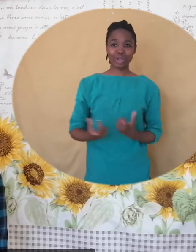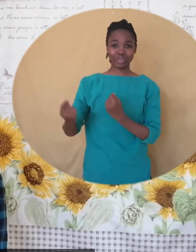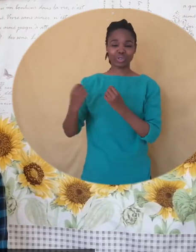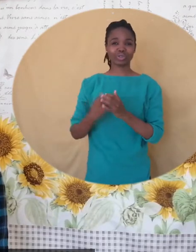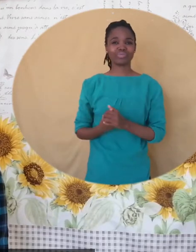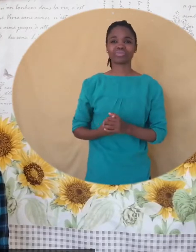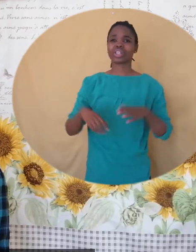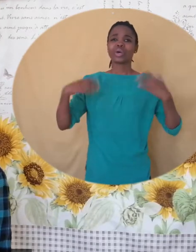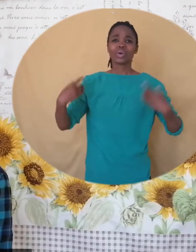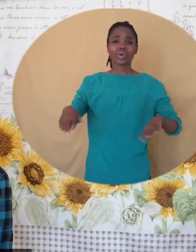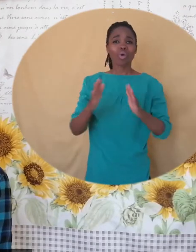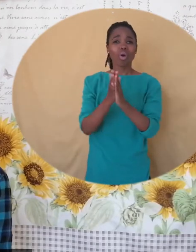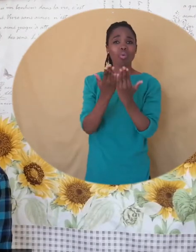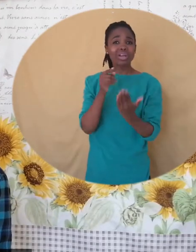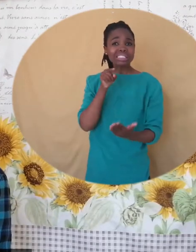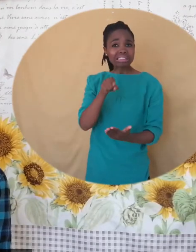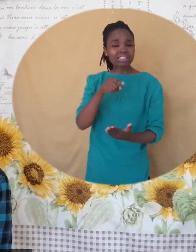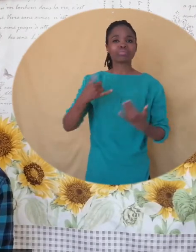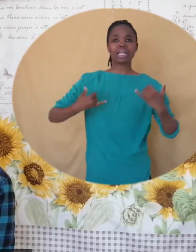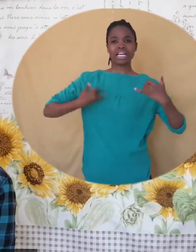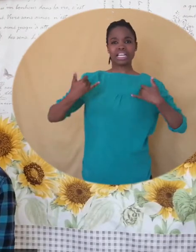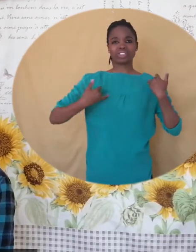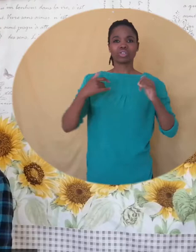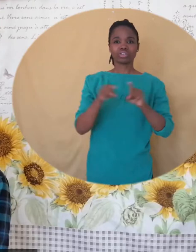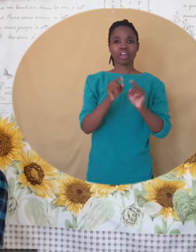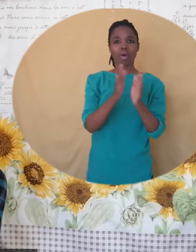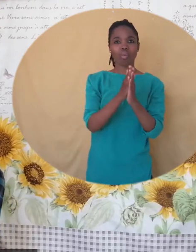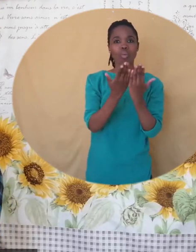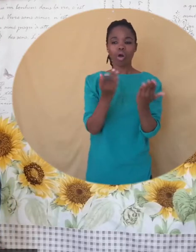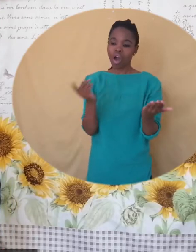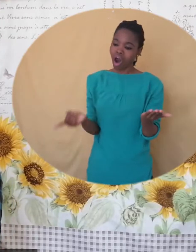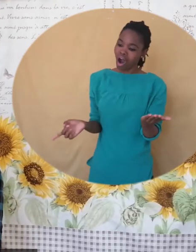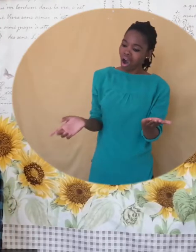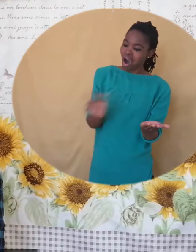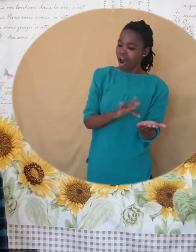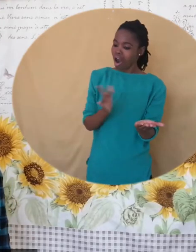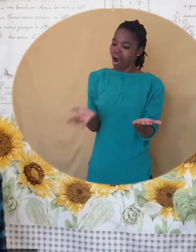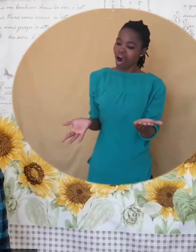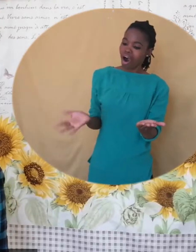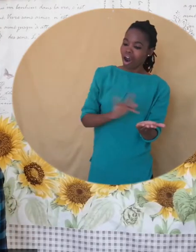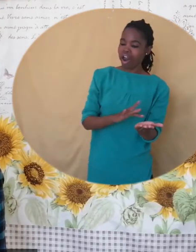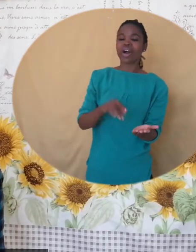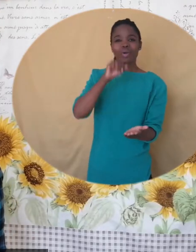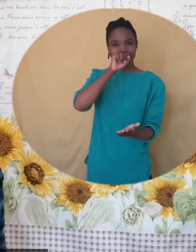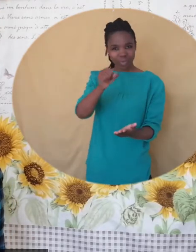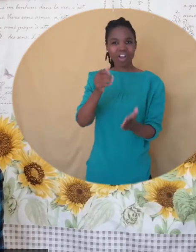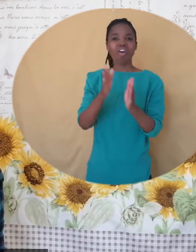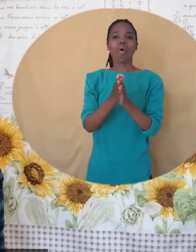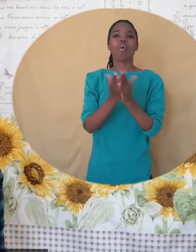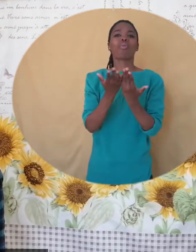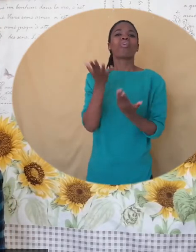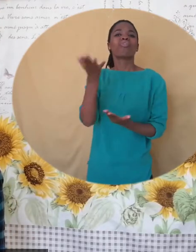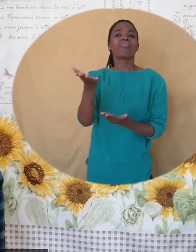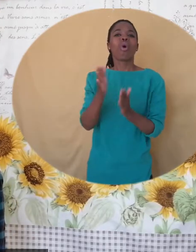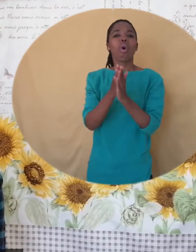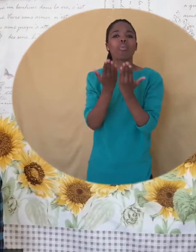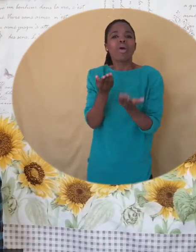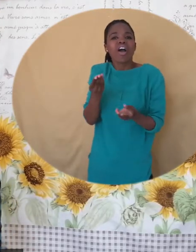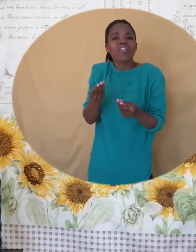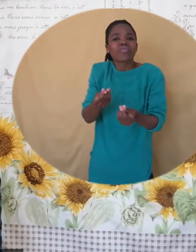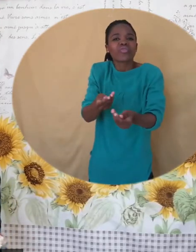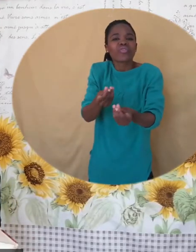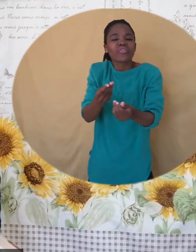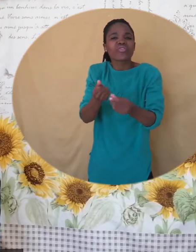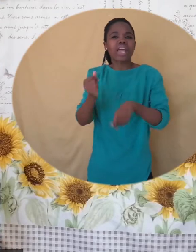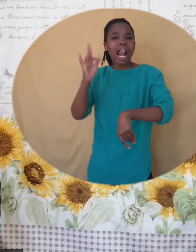bed. I love engaging with books, particularly paperback books, I'm very old school in that sense. I